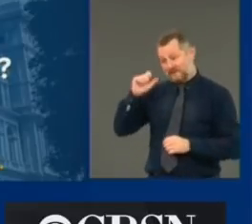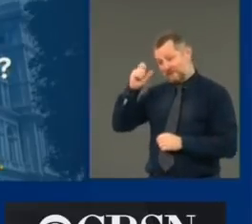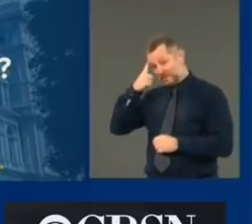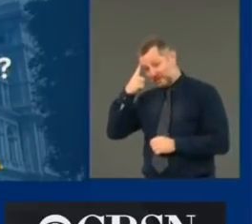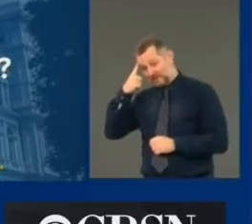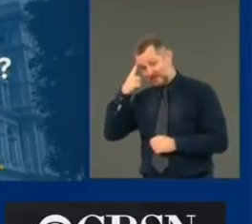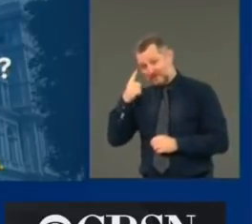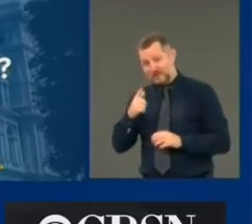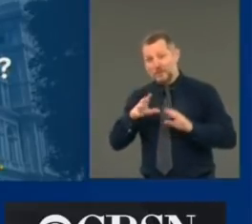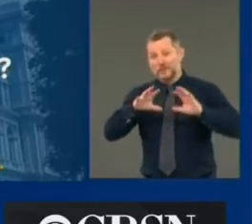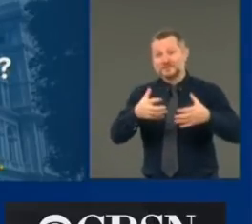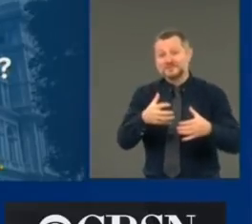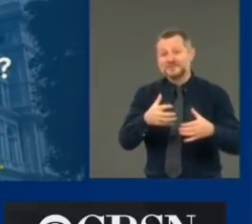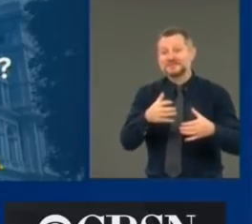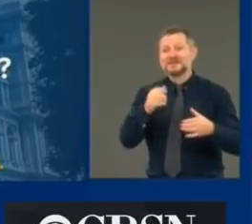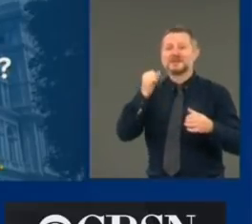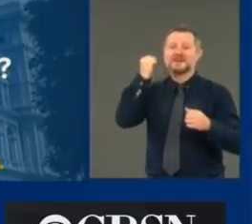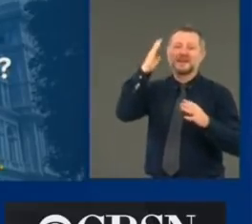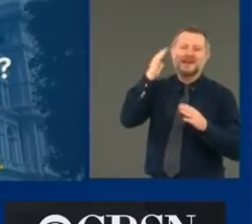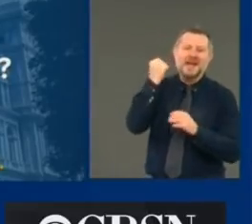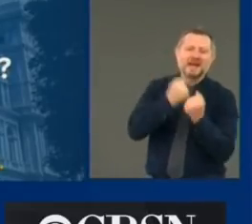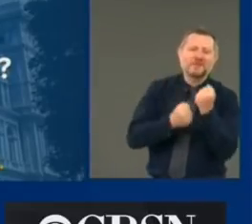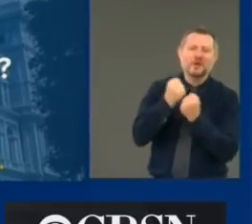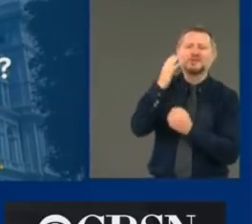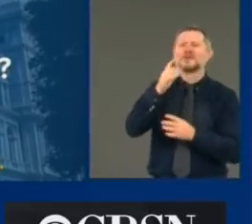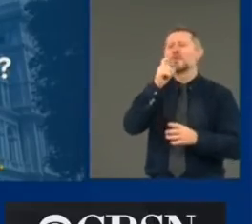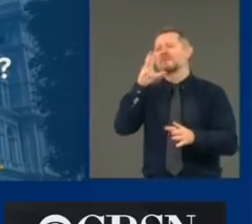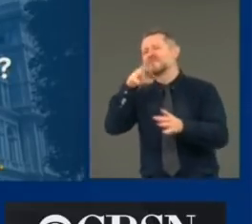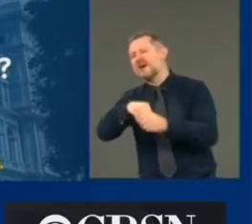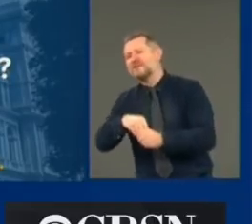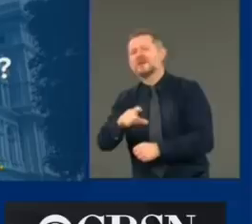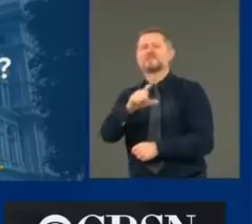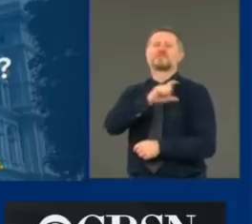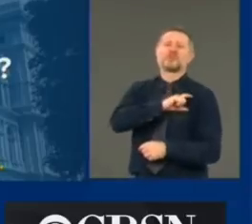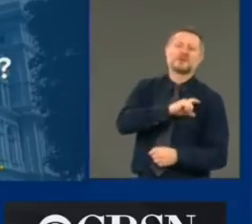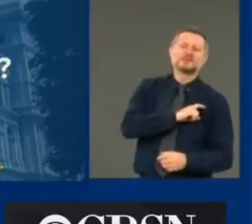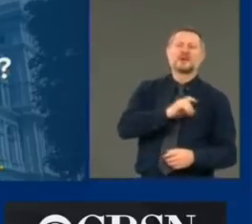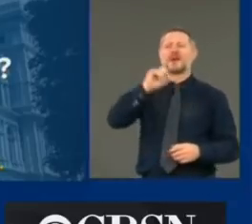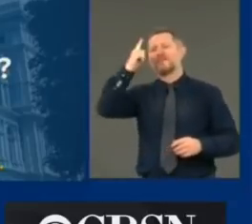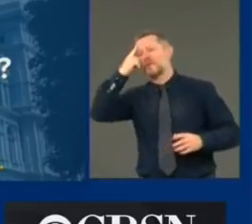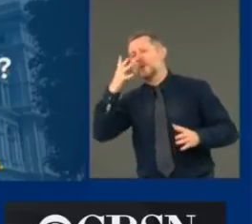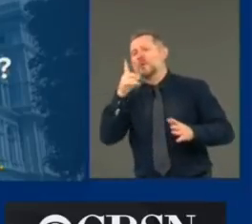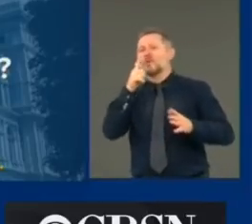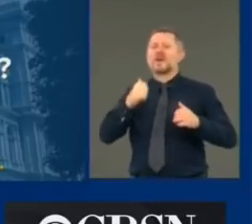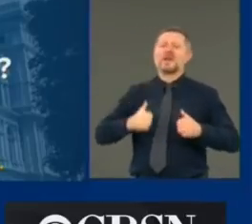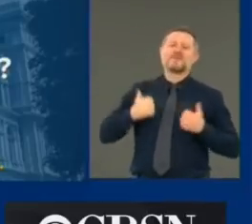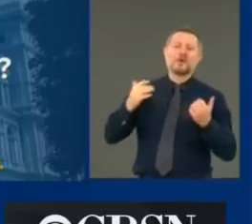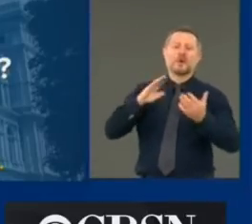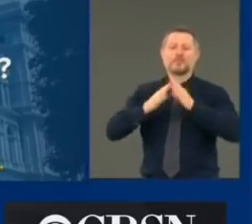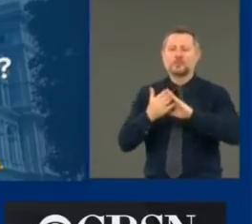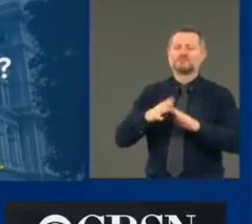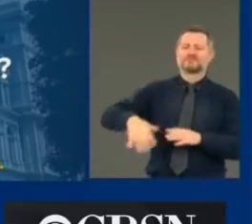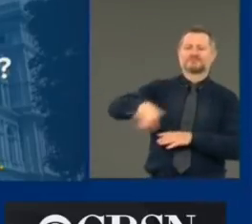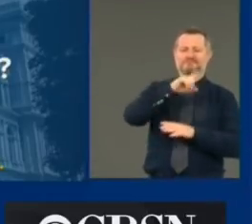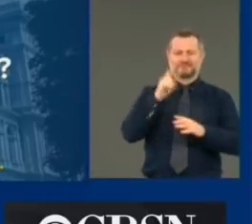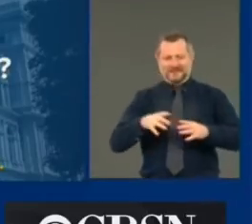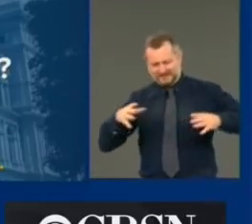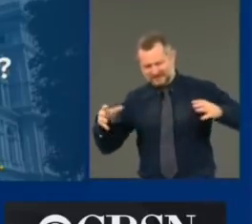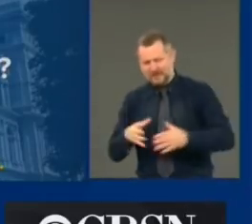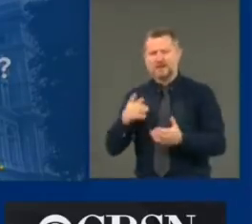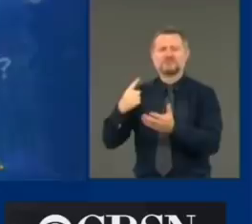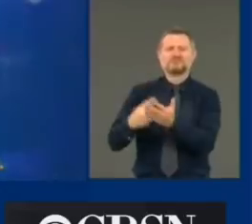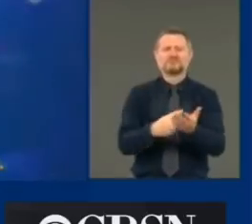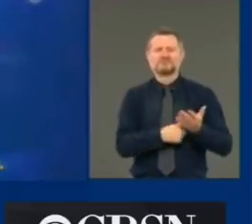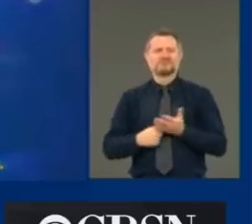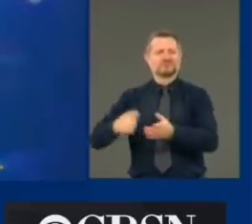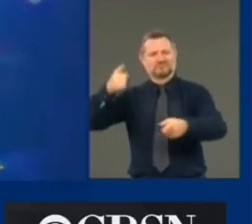activists, stakeholders, police, government officials, you design your